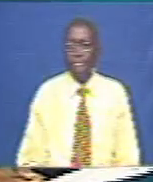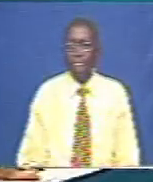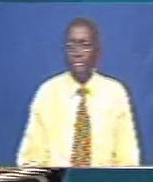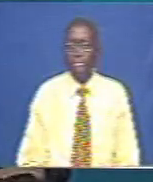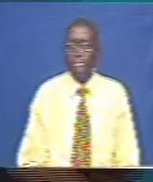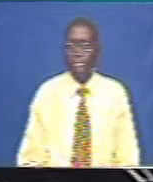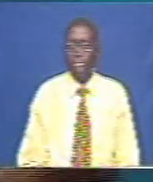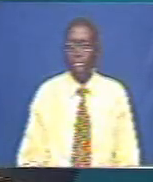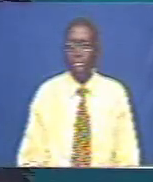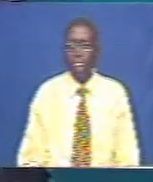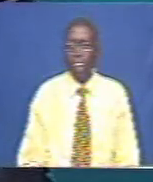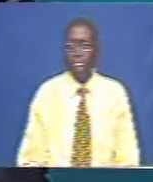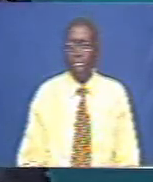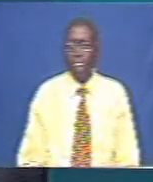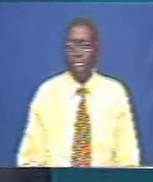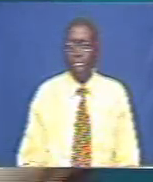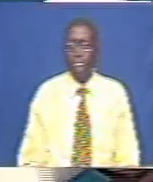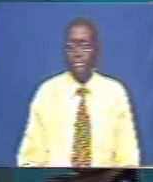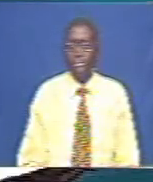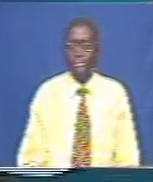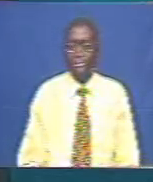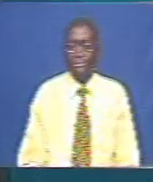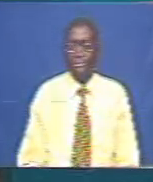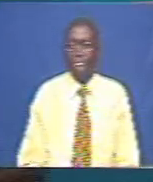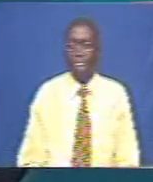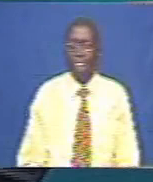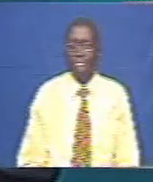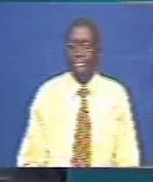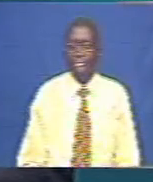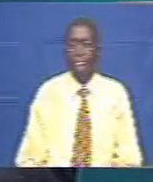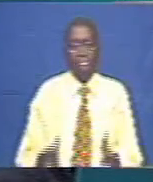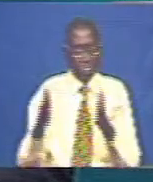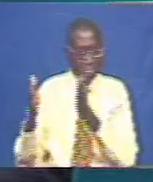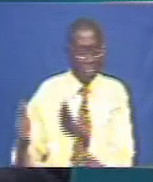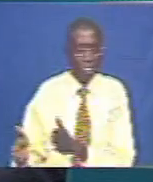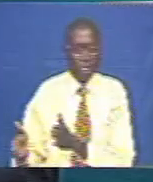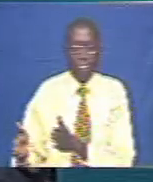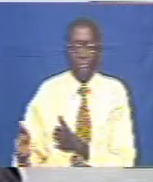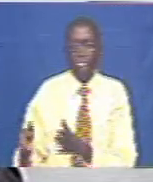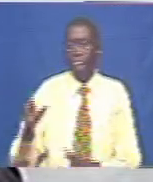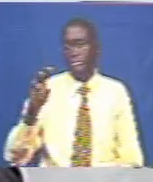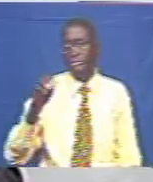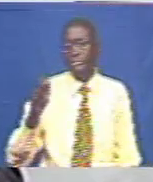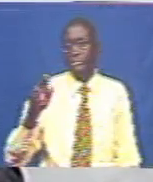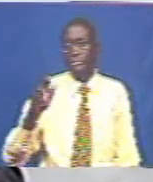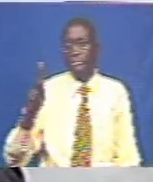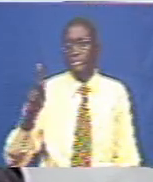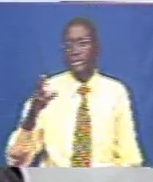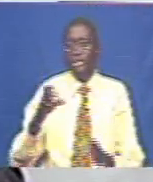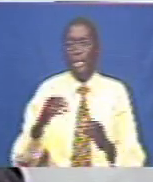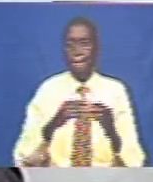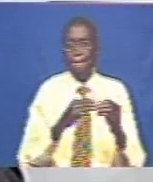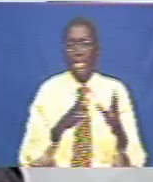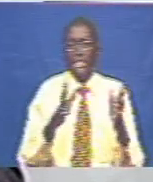right? I deserve a gift. Eh? And of course, next to me is Mark Matabi. He's a team leader